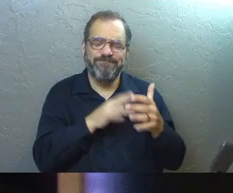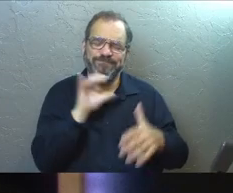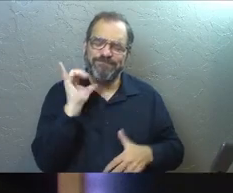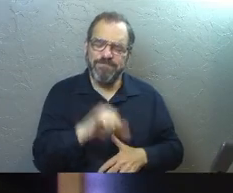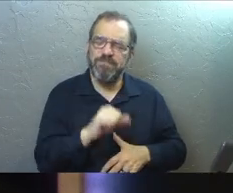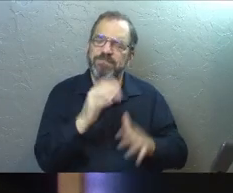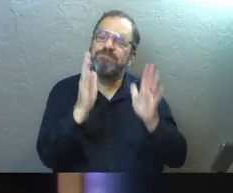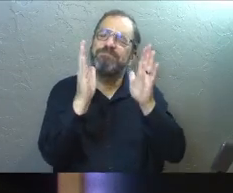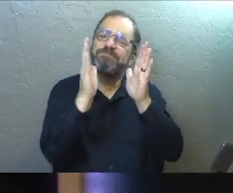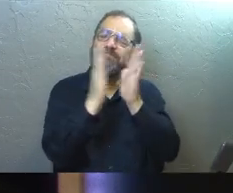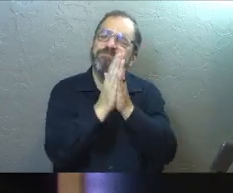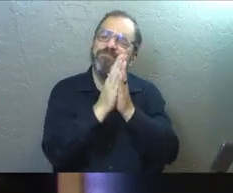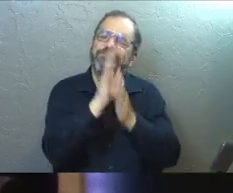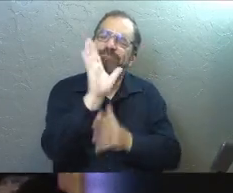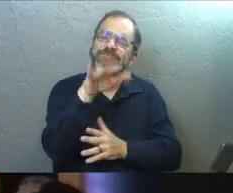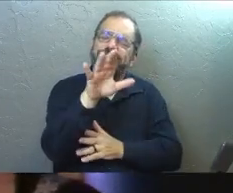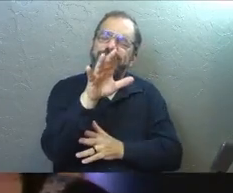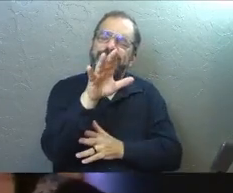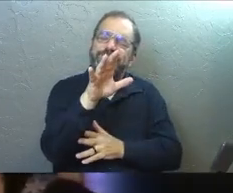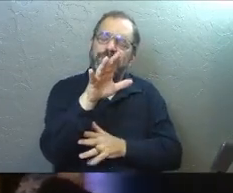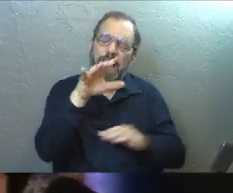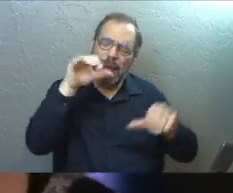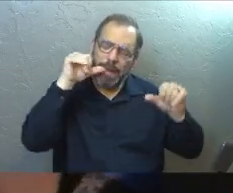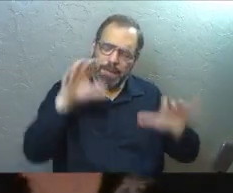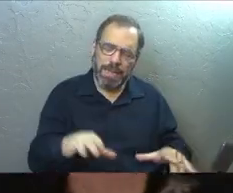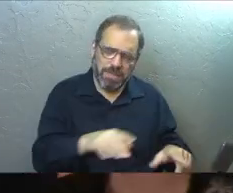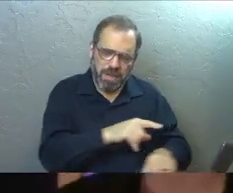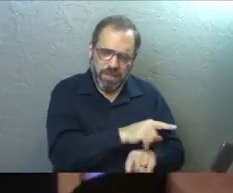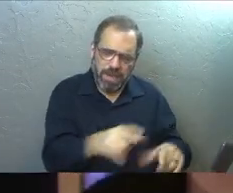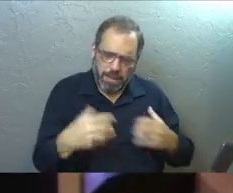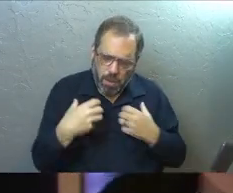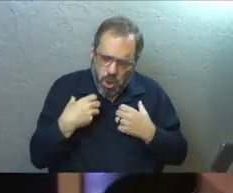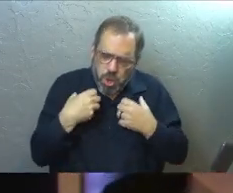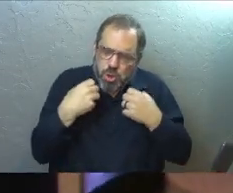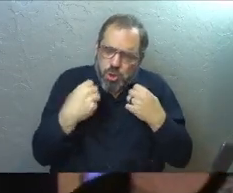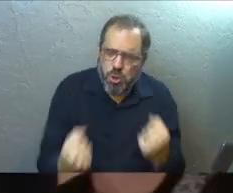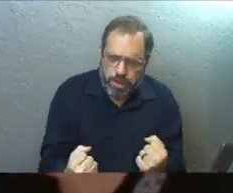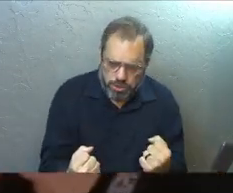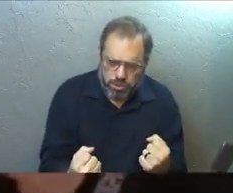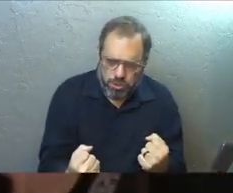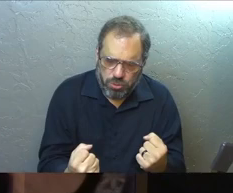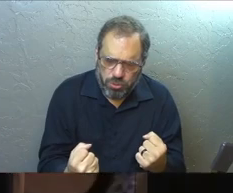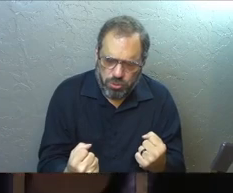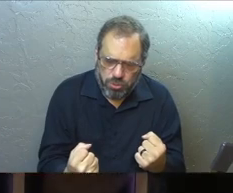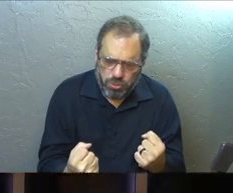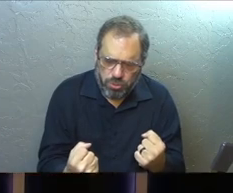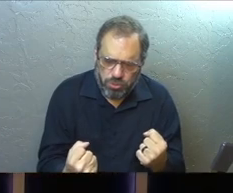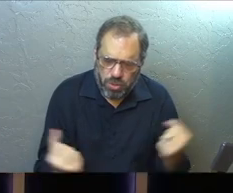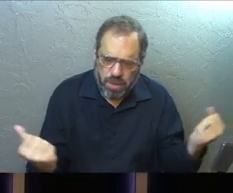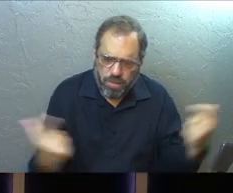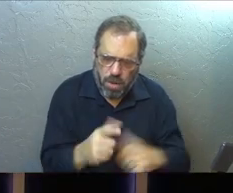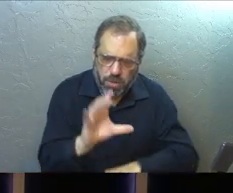And God, I ask for a blessing of courage over everyone.